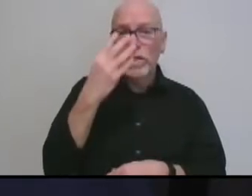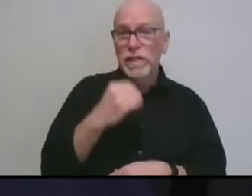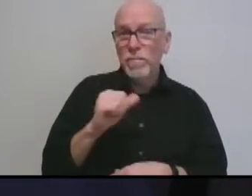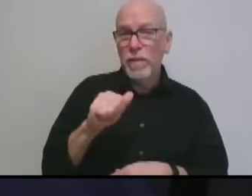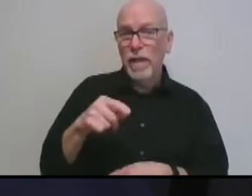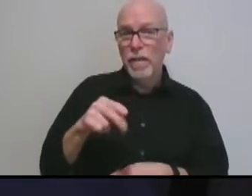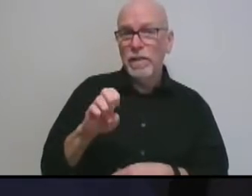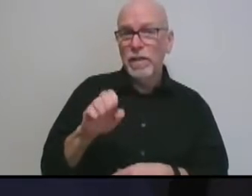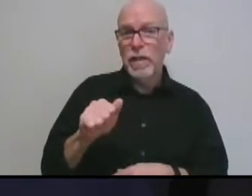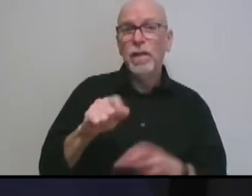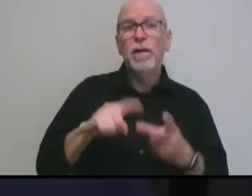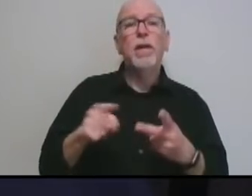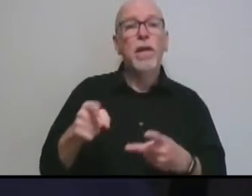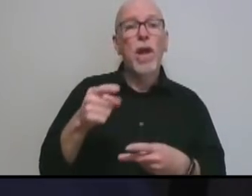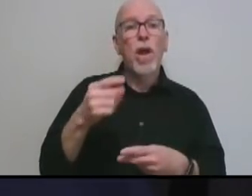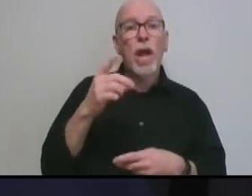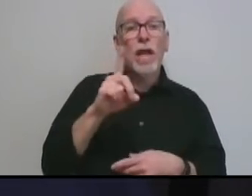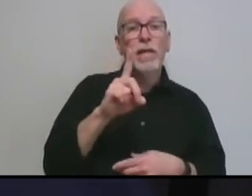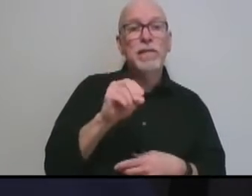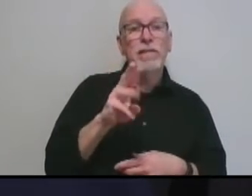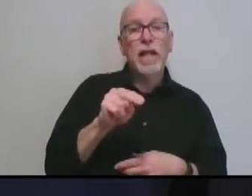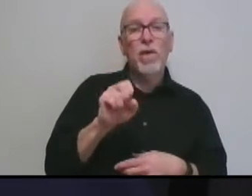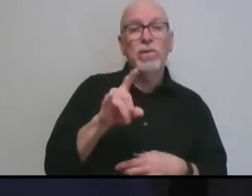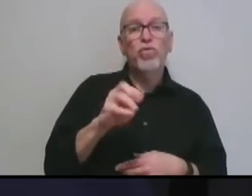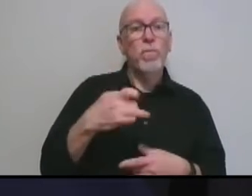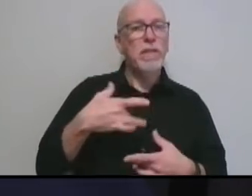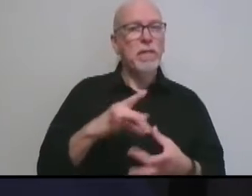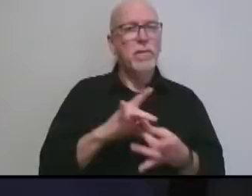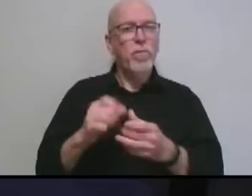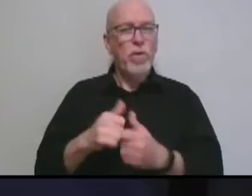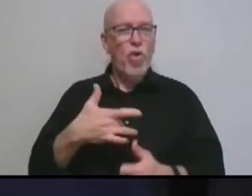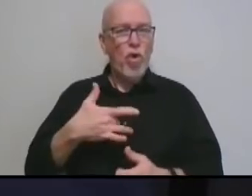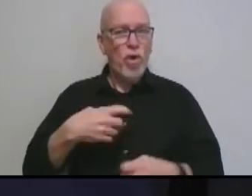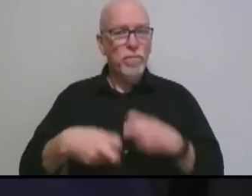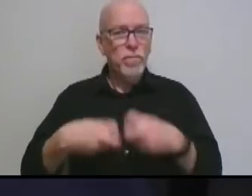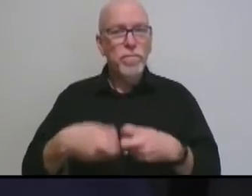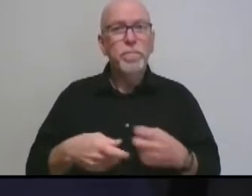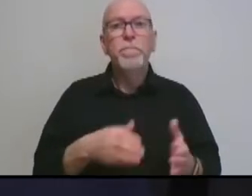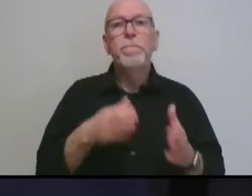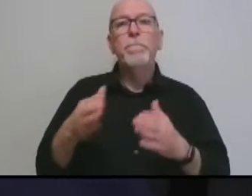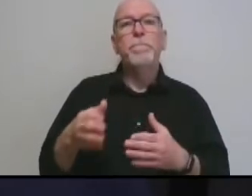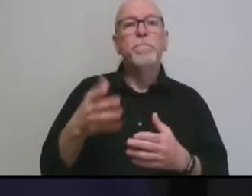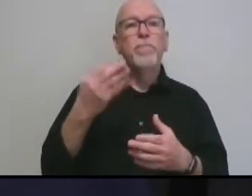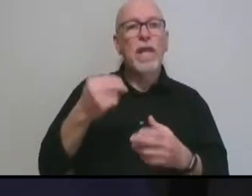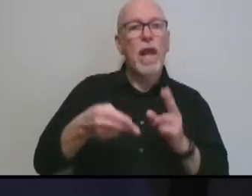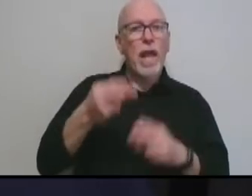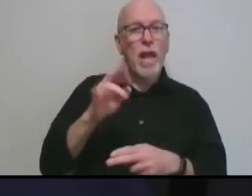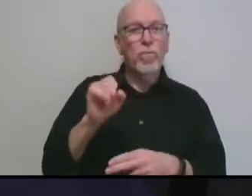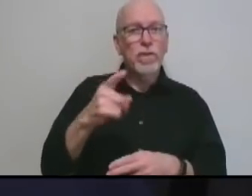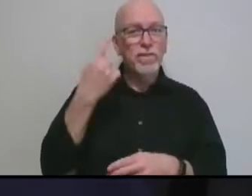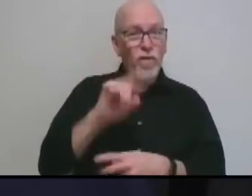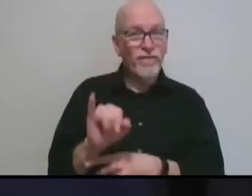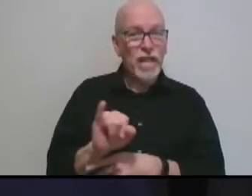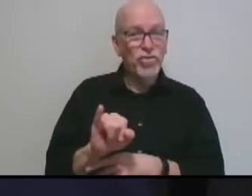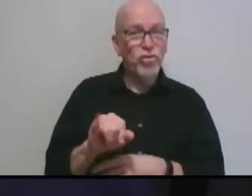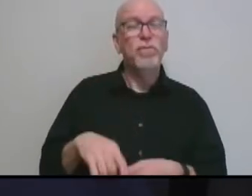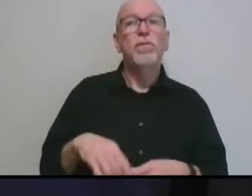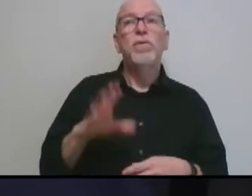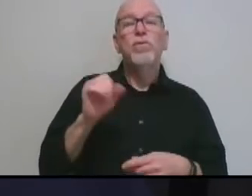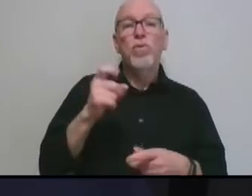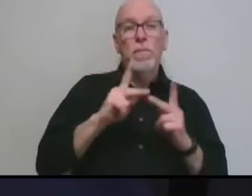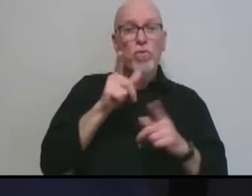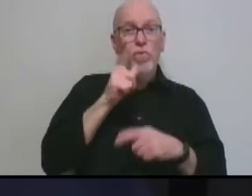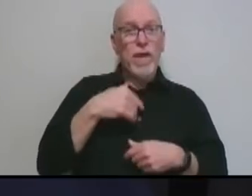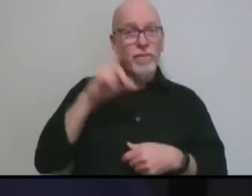with Down syndrome have heart defects, higher risk of getting infections in general. And so some of the reports say that individuals with Down syndrome